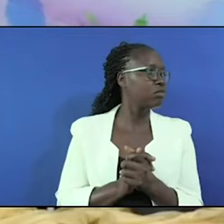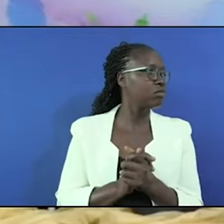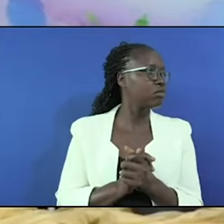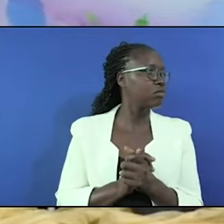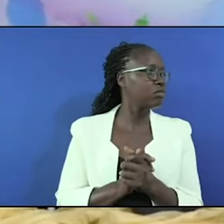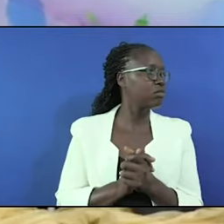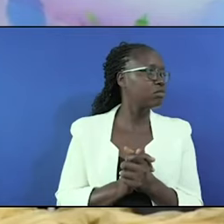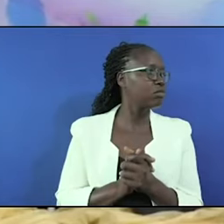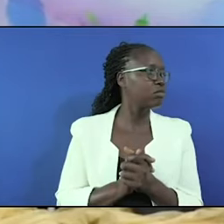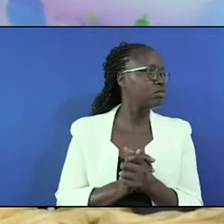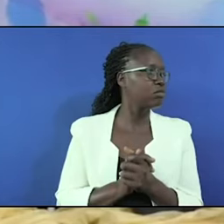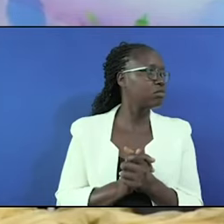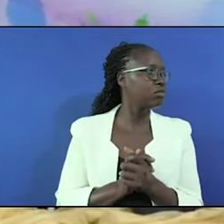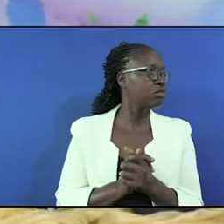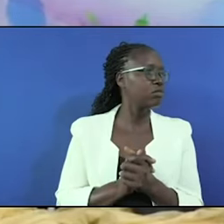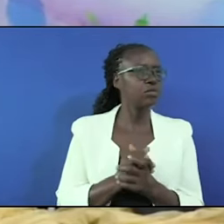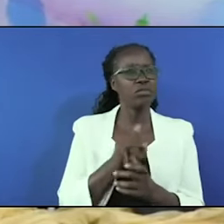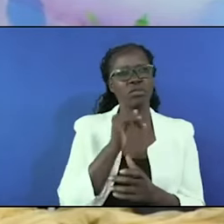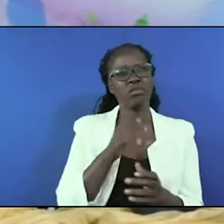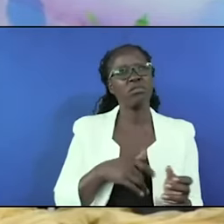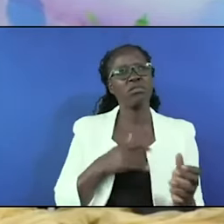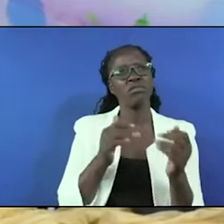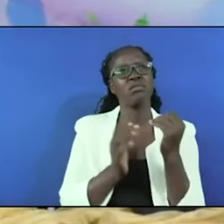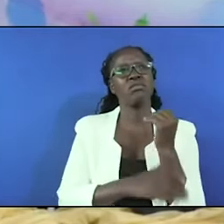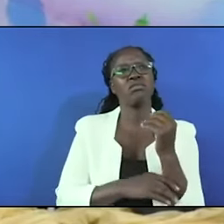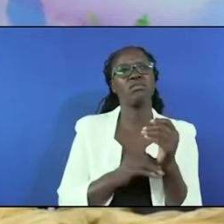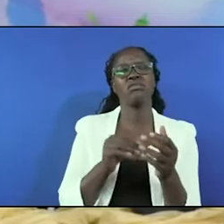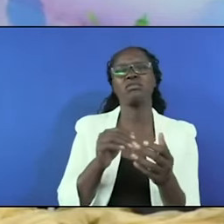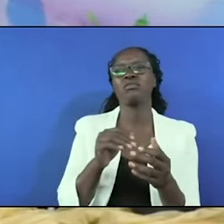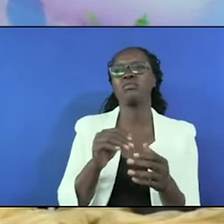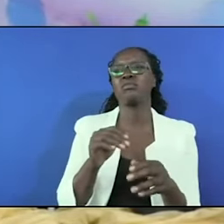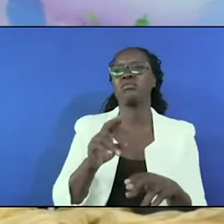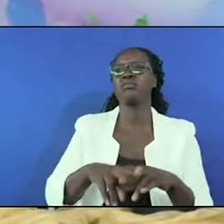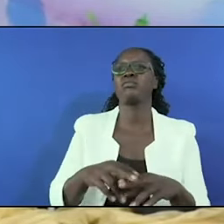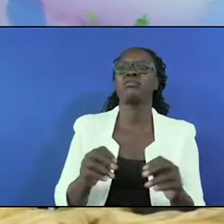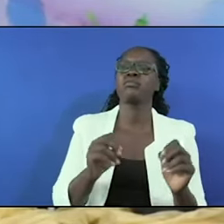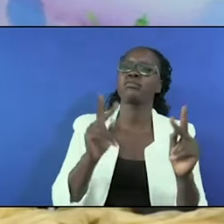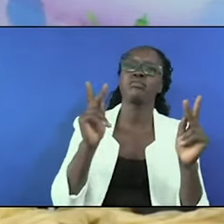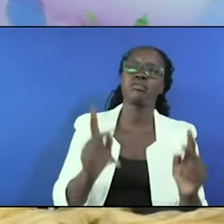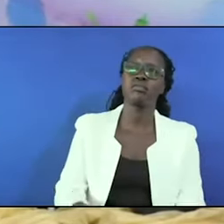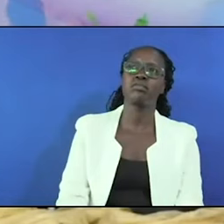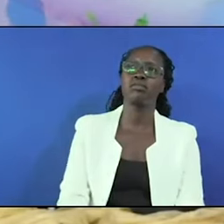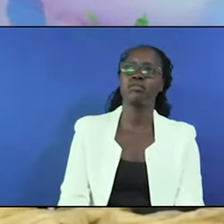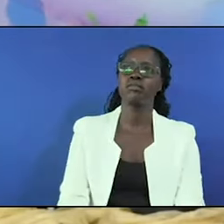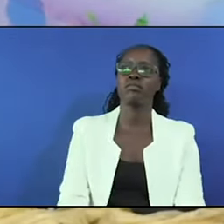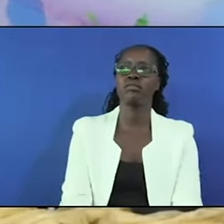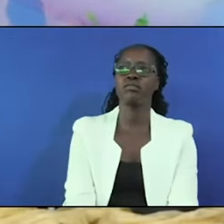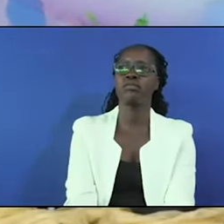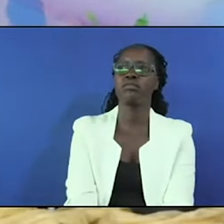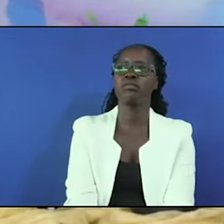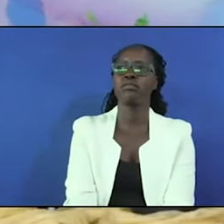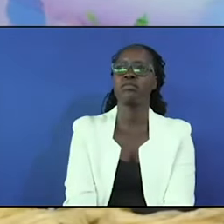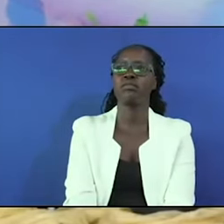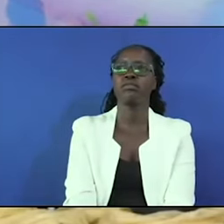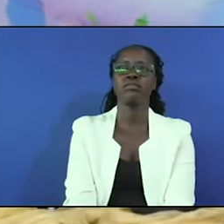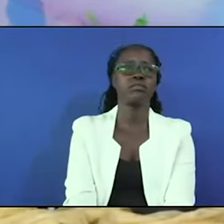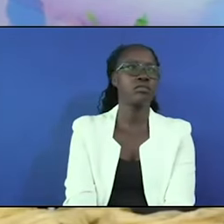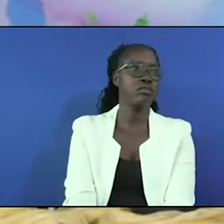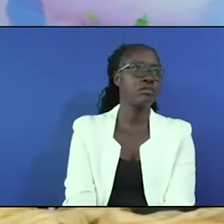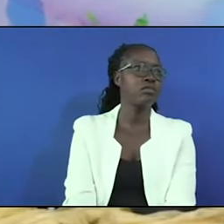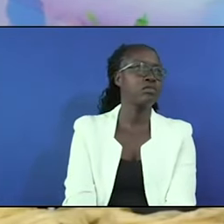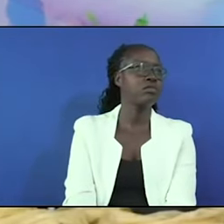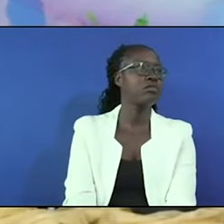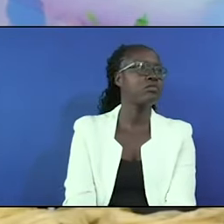thank you very much. Don't feel bad if you are not standing. It's okay. You are just being honest to God, isn't it? You're